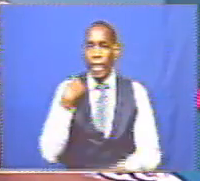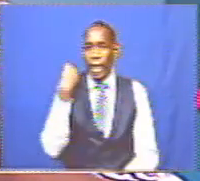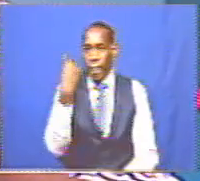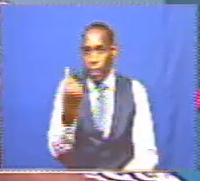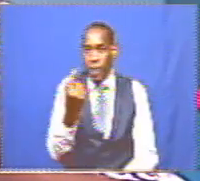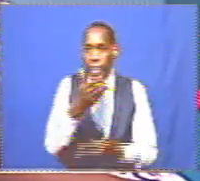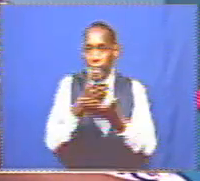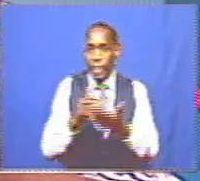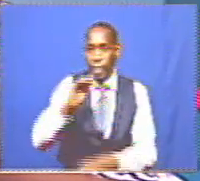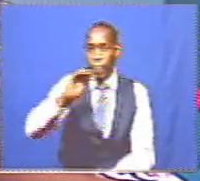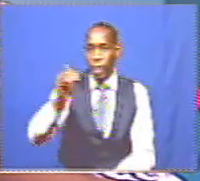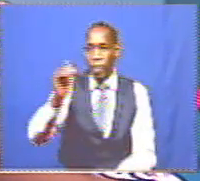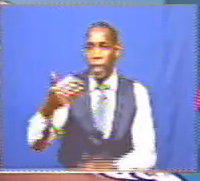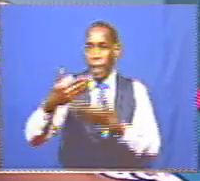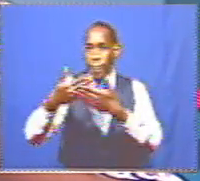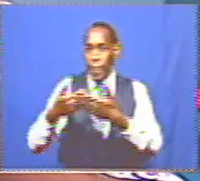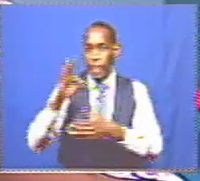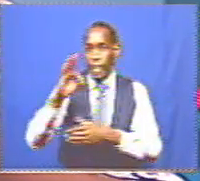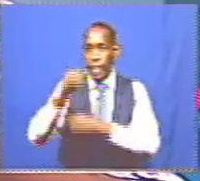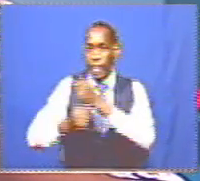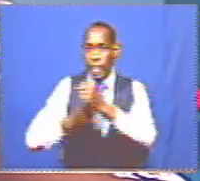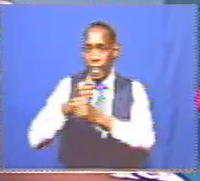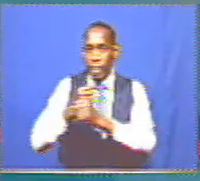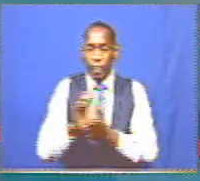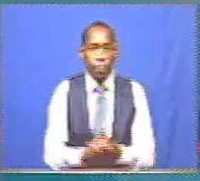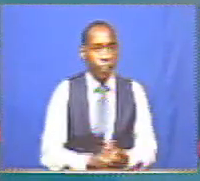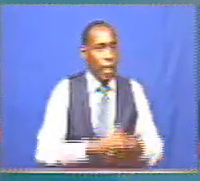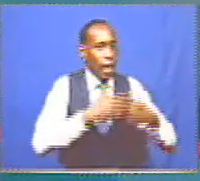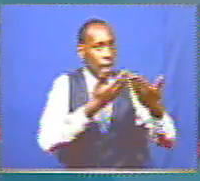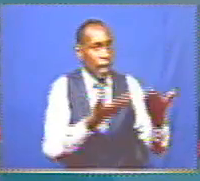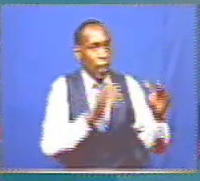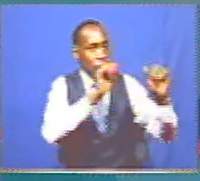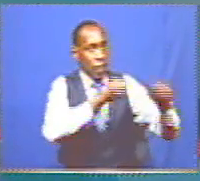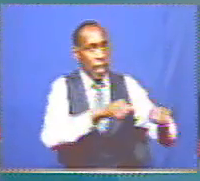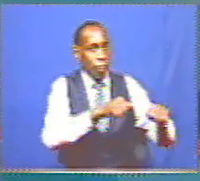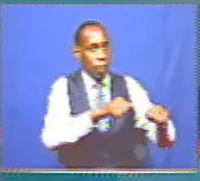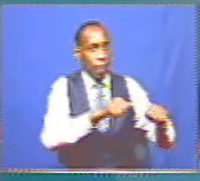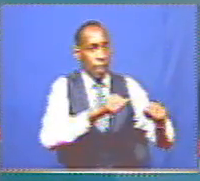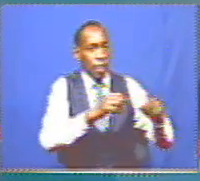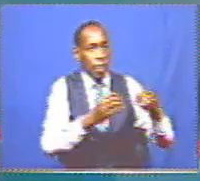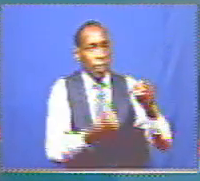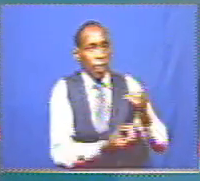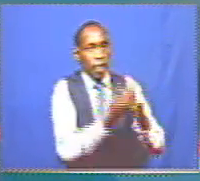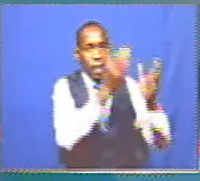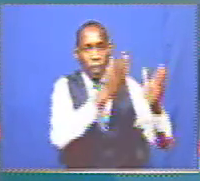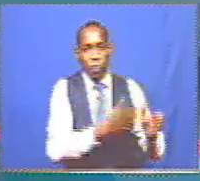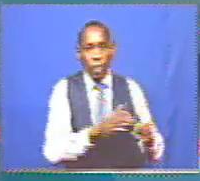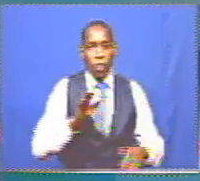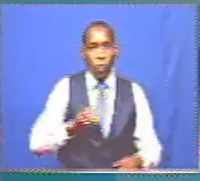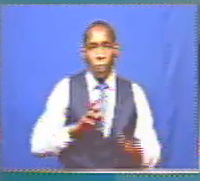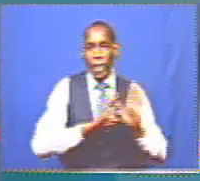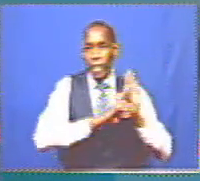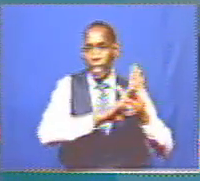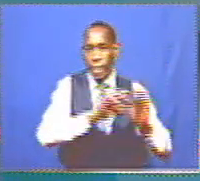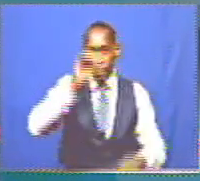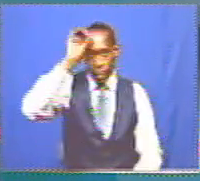the sub-county for the last 3 years. How were you able, as a pioneer, you are a pioneer woman rep in mm-hmm. Kiambu County,